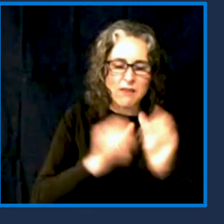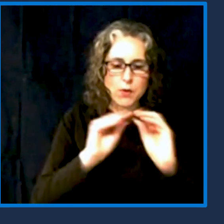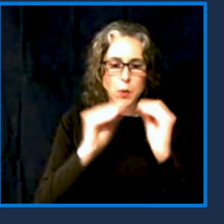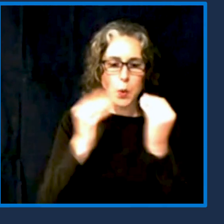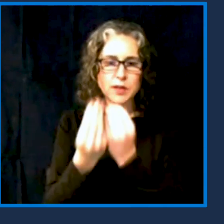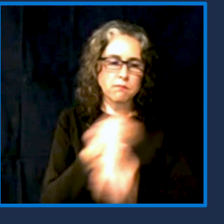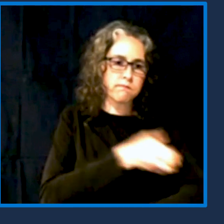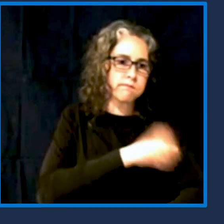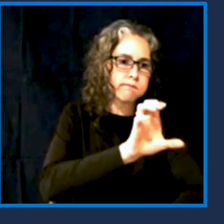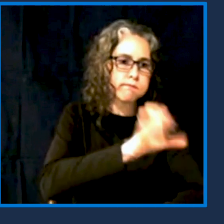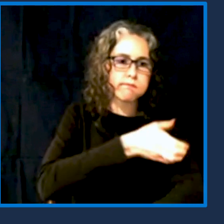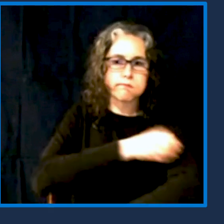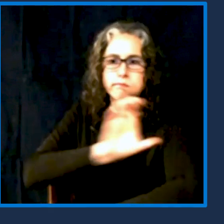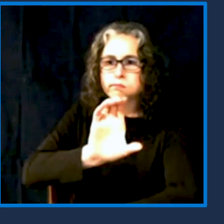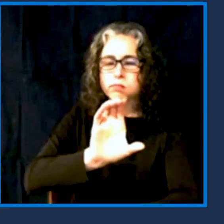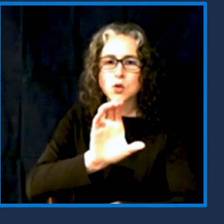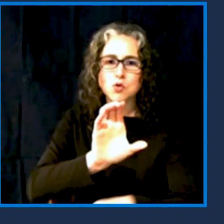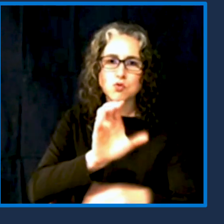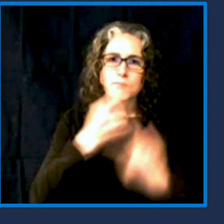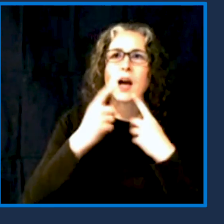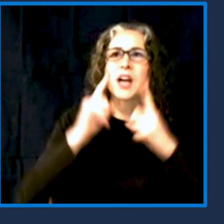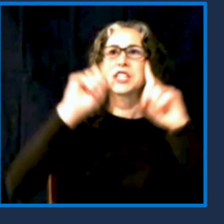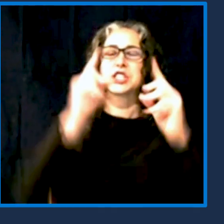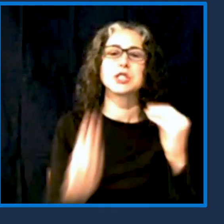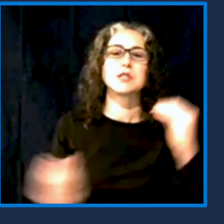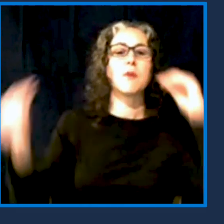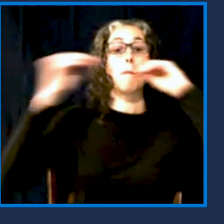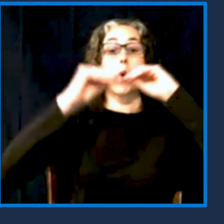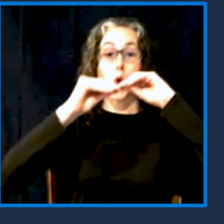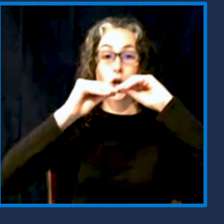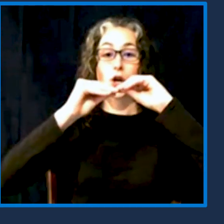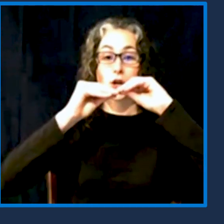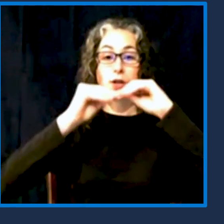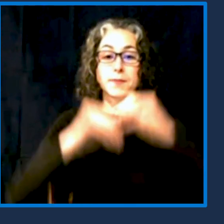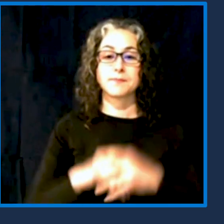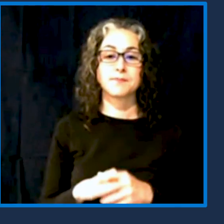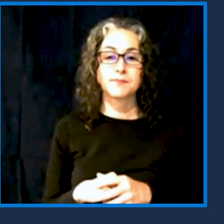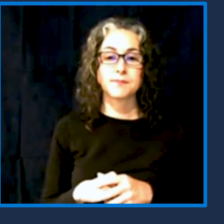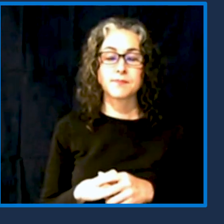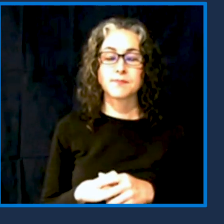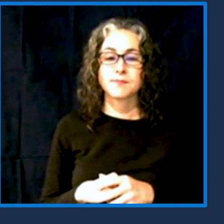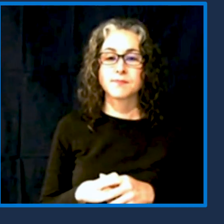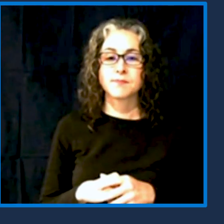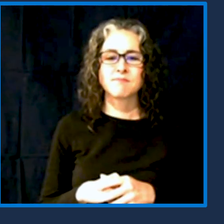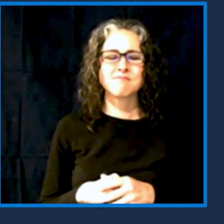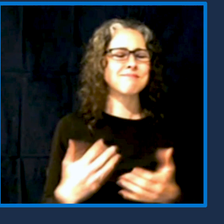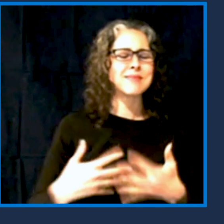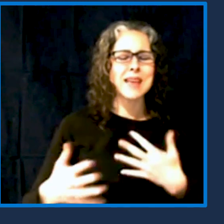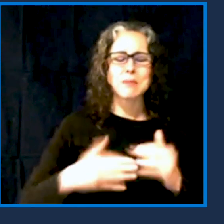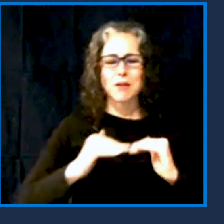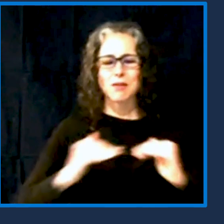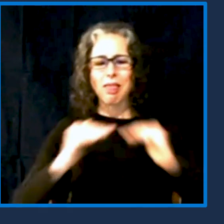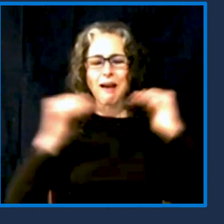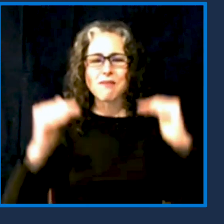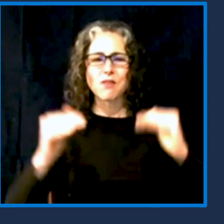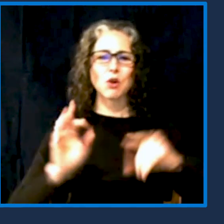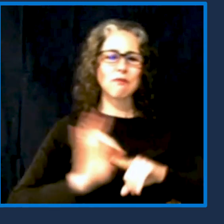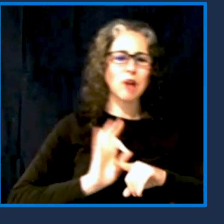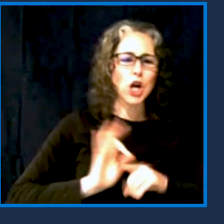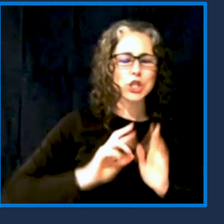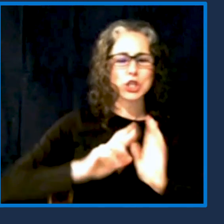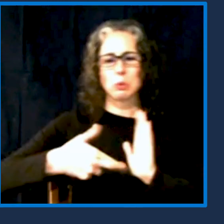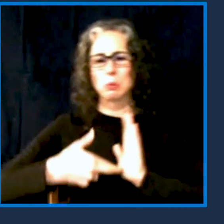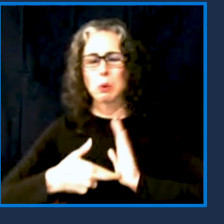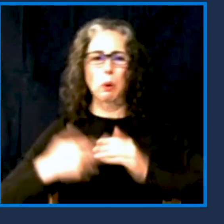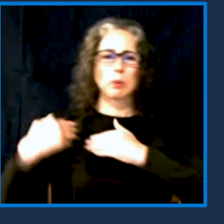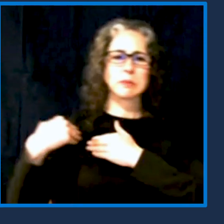planet to just achieve more. And we expect each of us, no matter which level, function, role that we play,